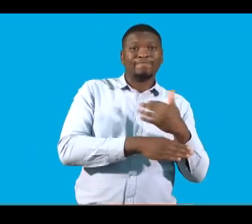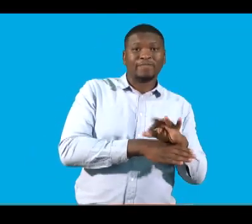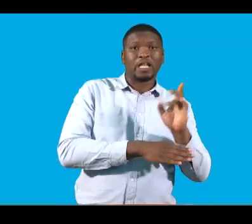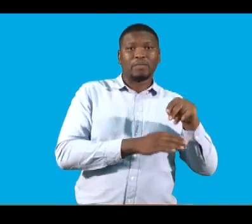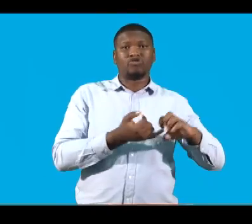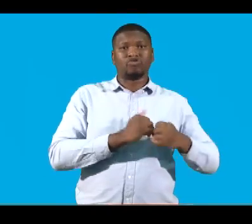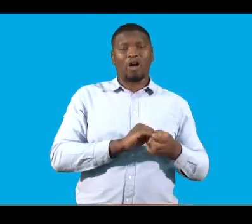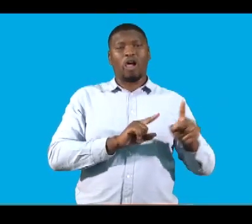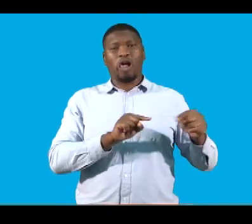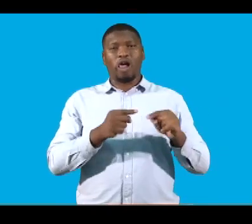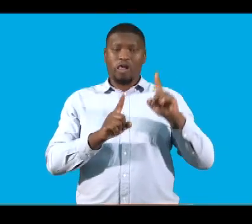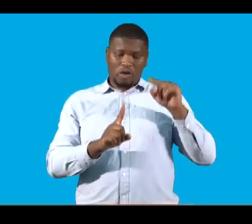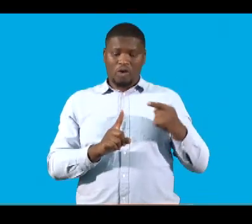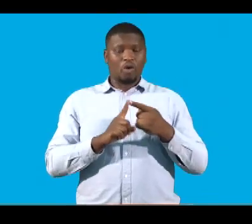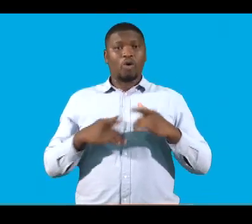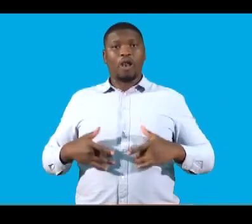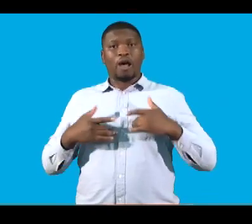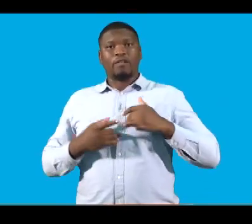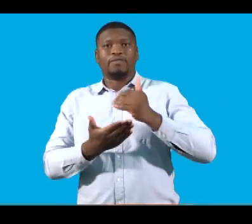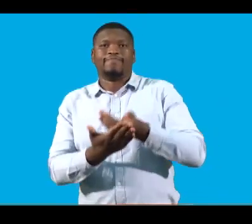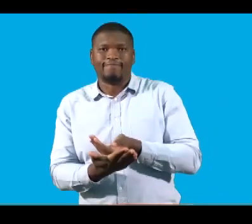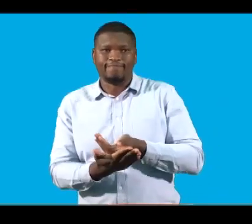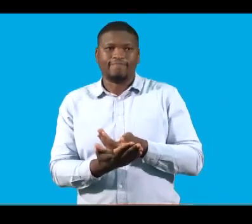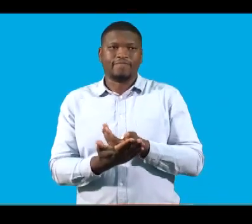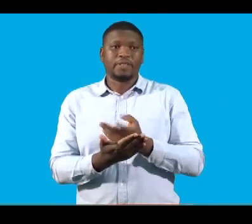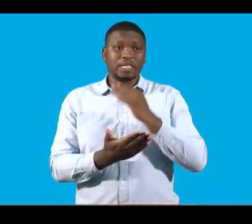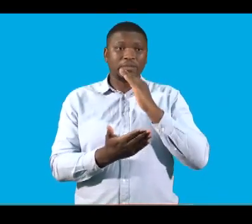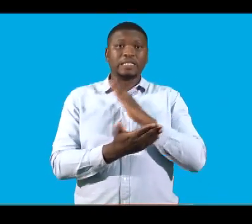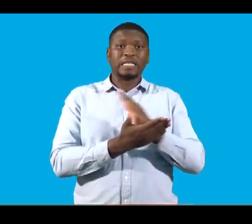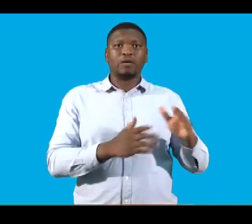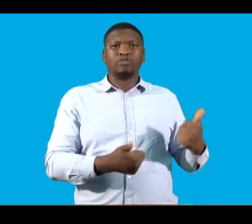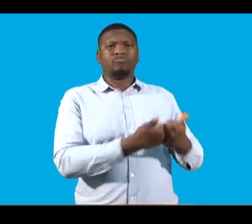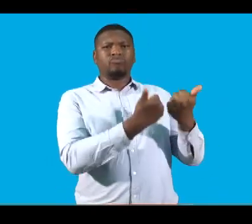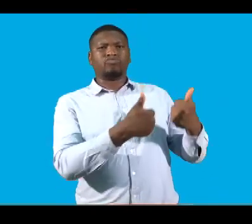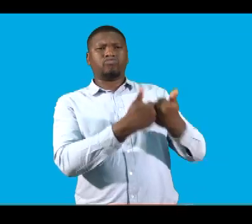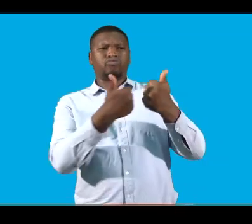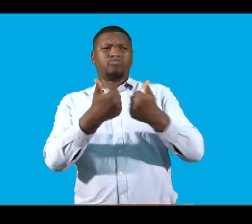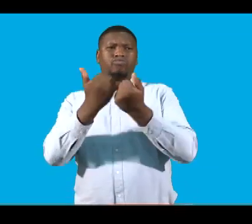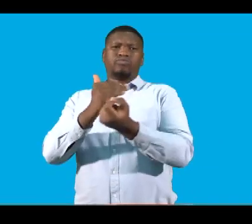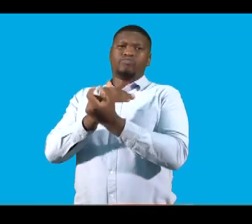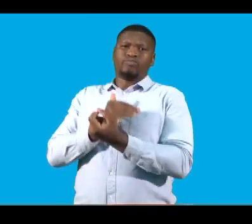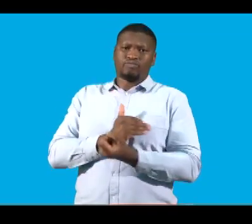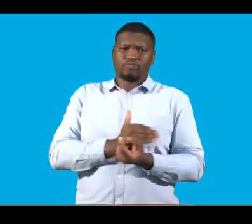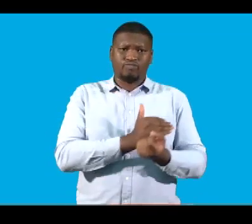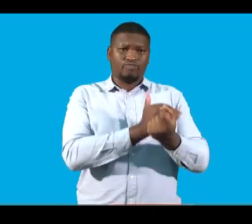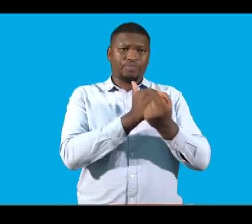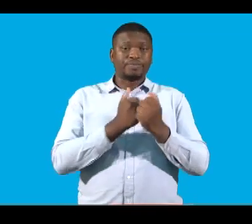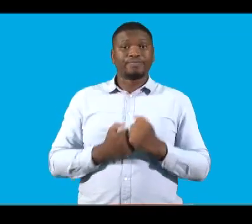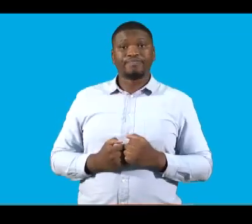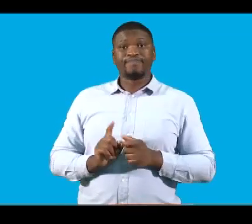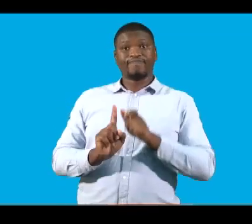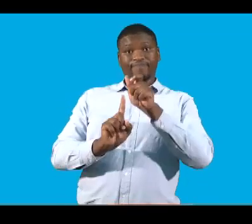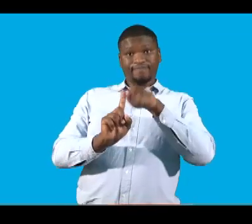strife he has to overcome to ultimately survive. So strife means the obstacles that he has to overcome.